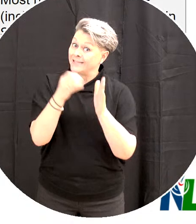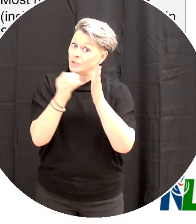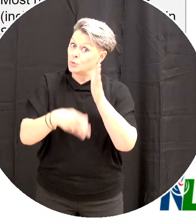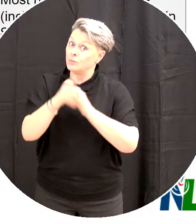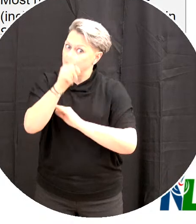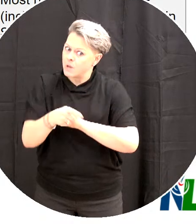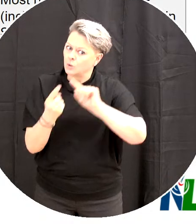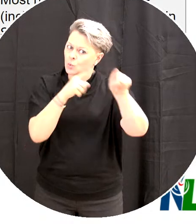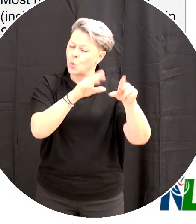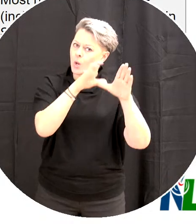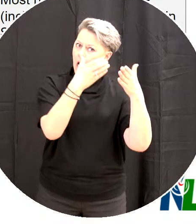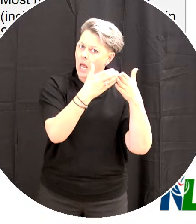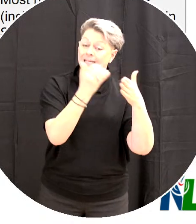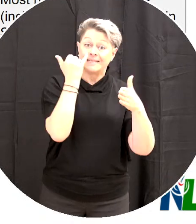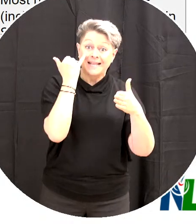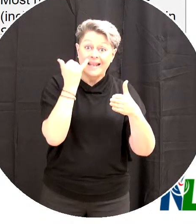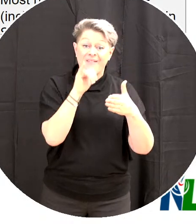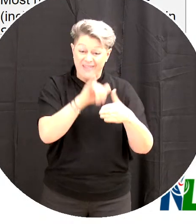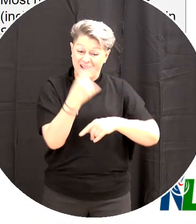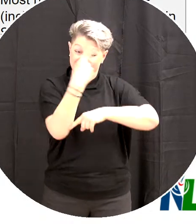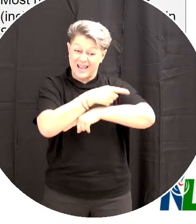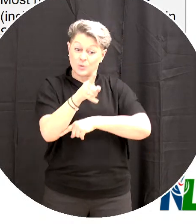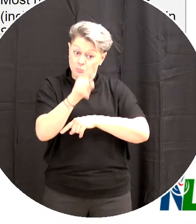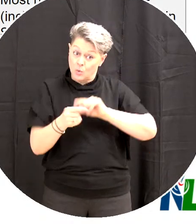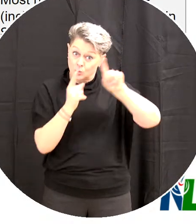class when they are scheduled to do so.